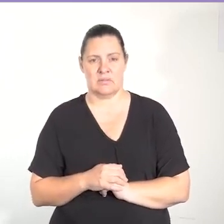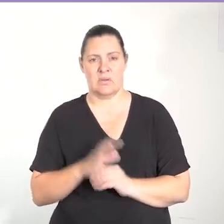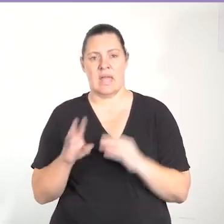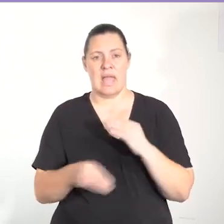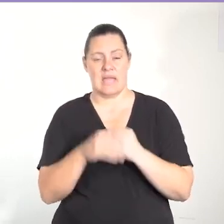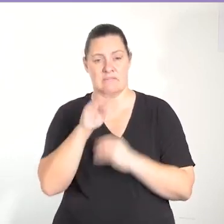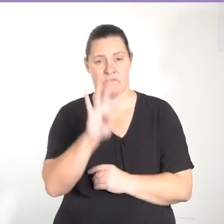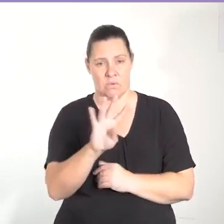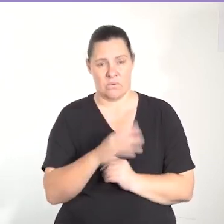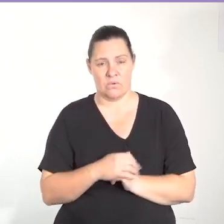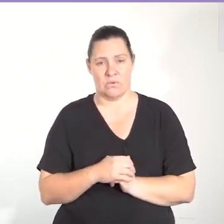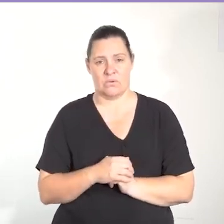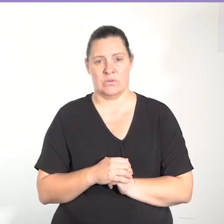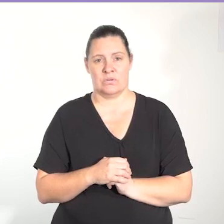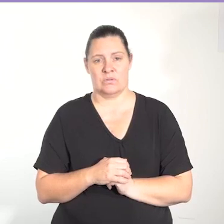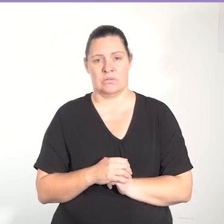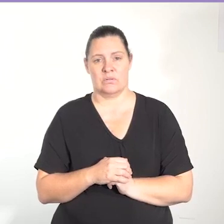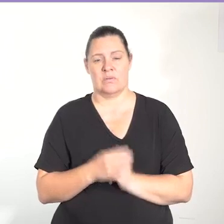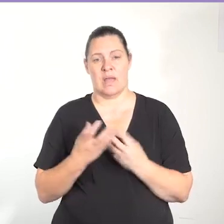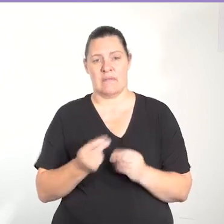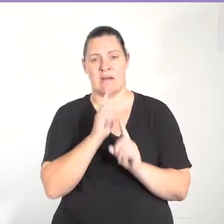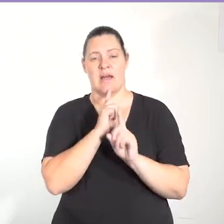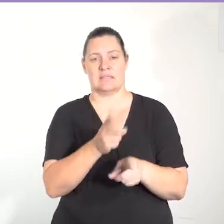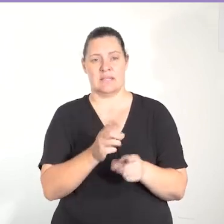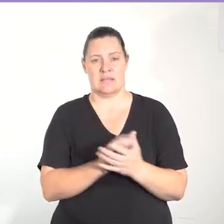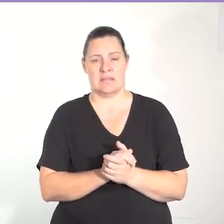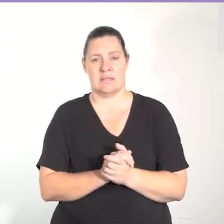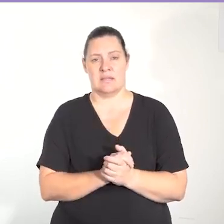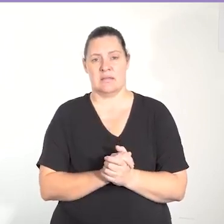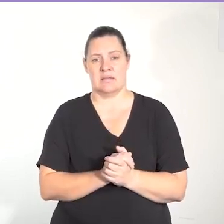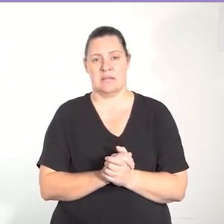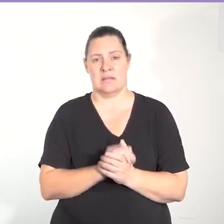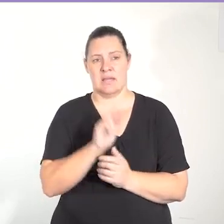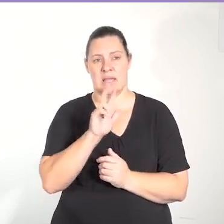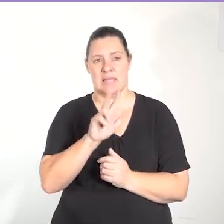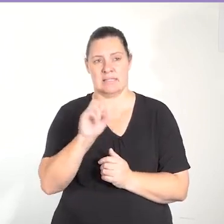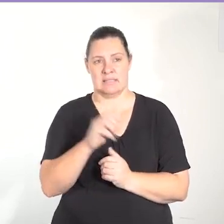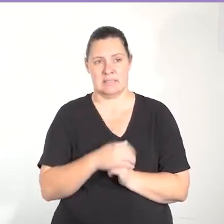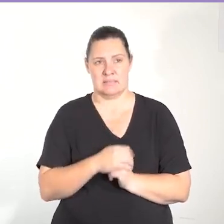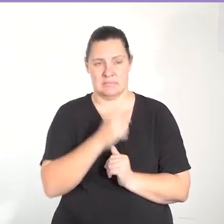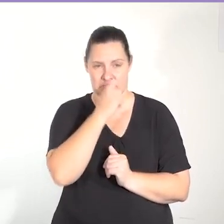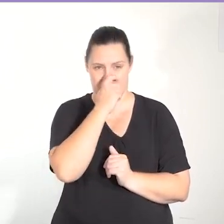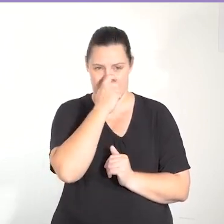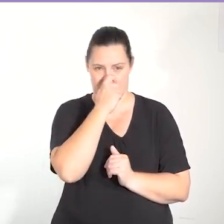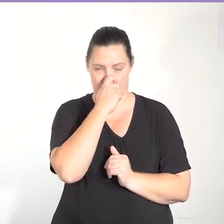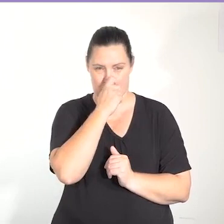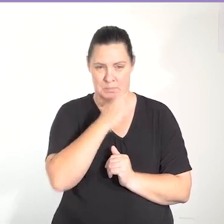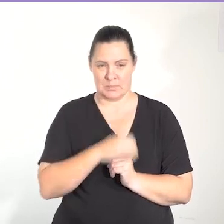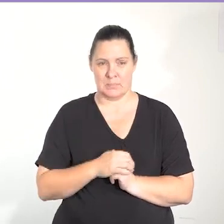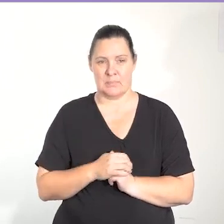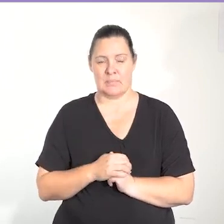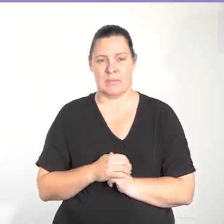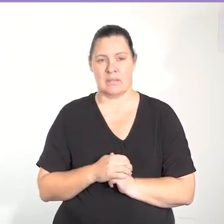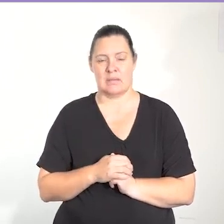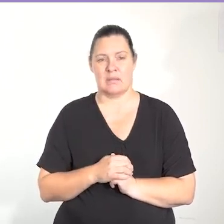When we add the 4, we have an answer of 18. All right, let's move on to the next